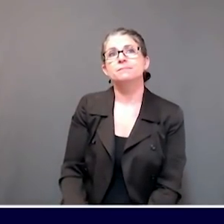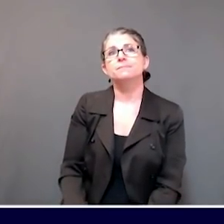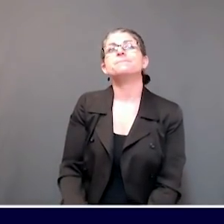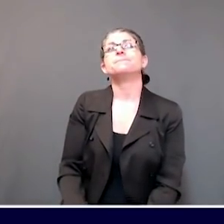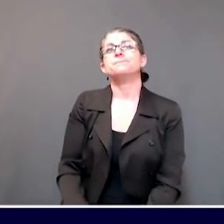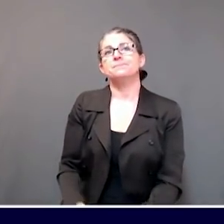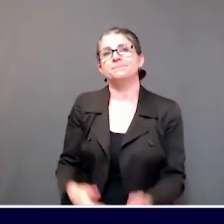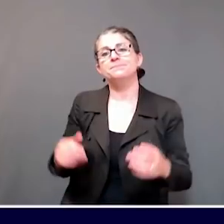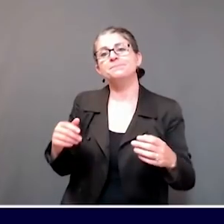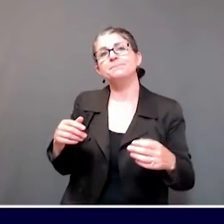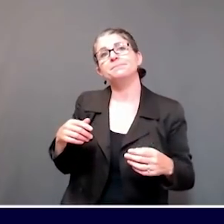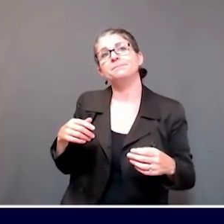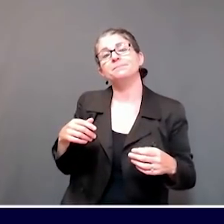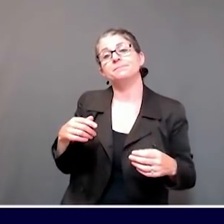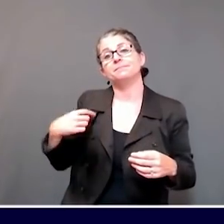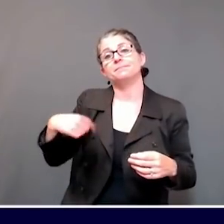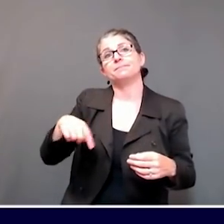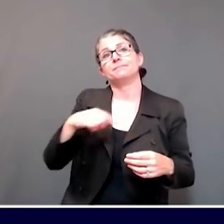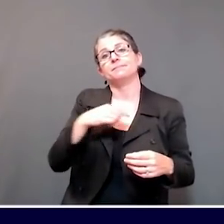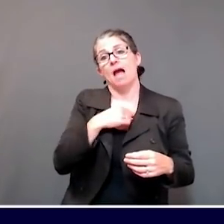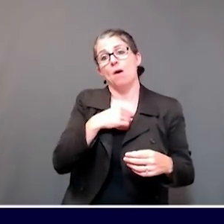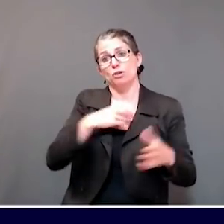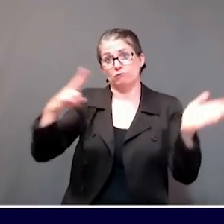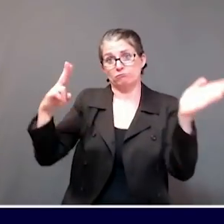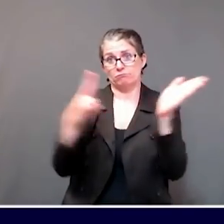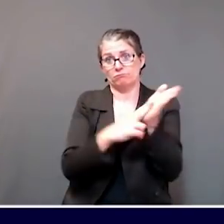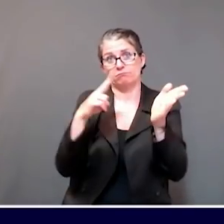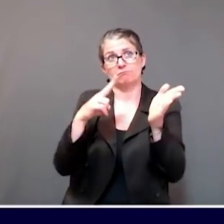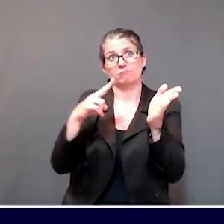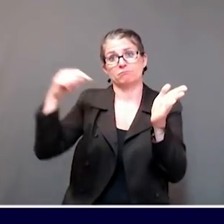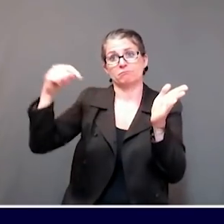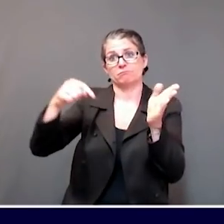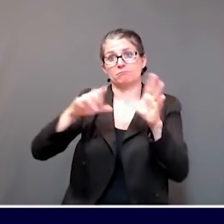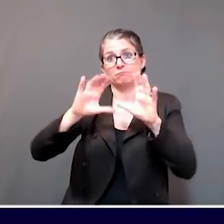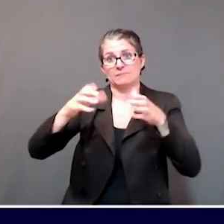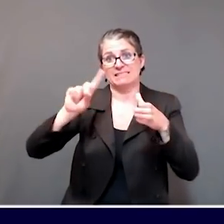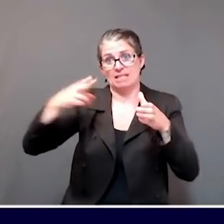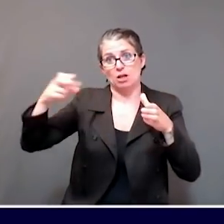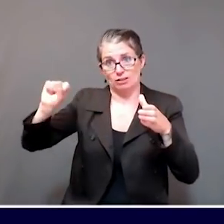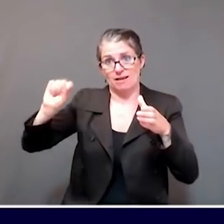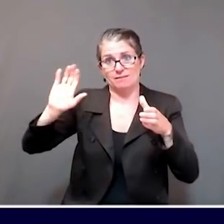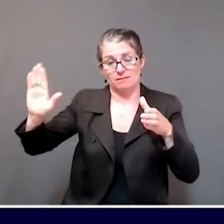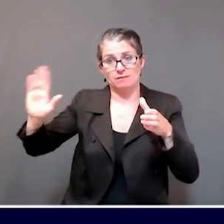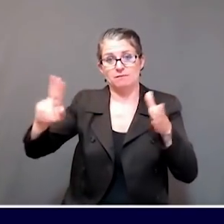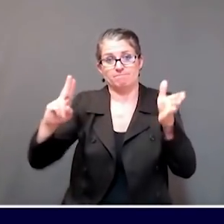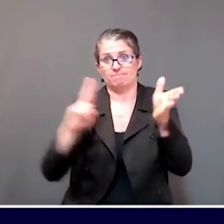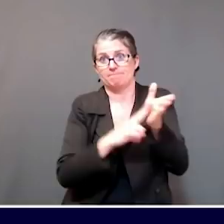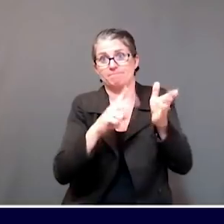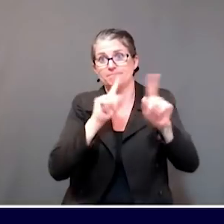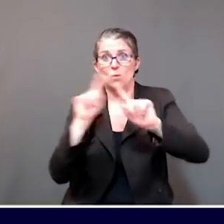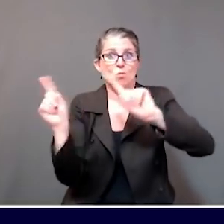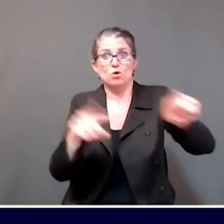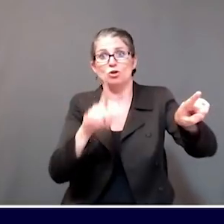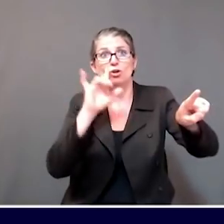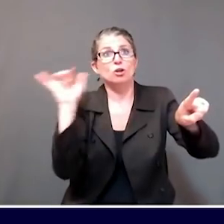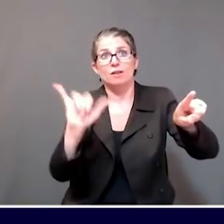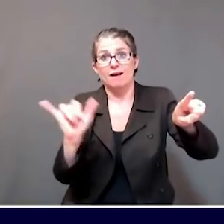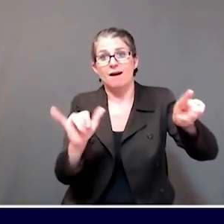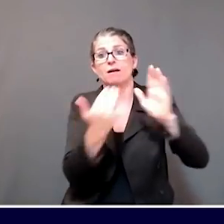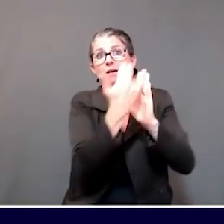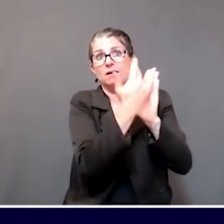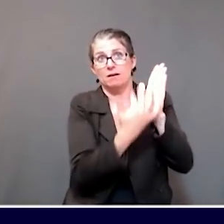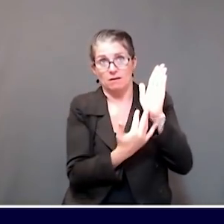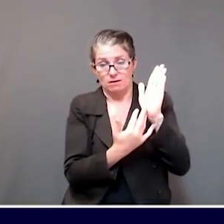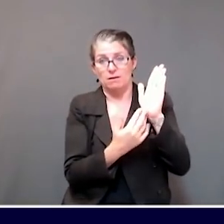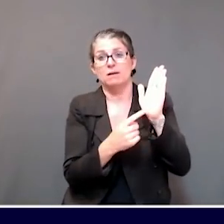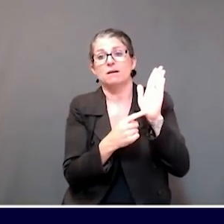which means that for people who have symptoms of COVID-19 or had a close contact with somebody who has COVID-19